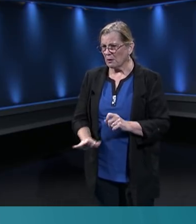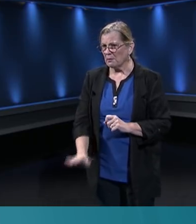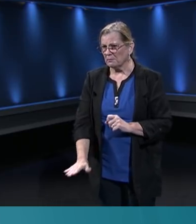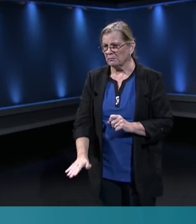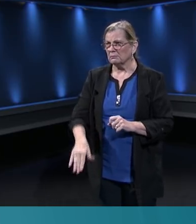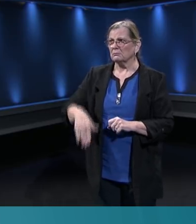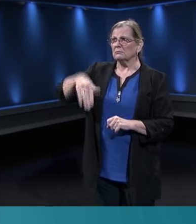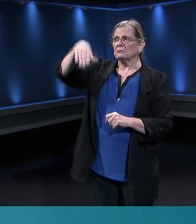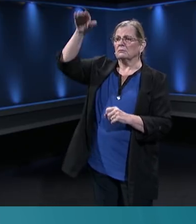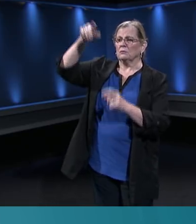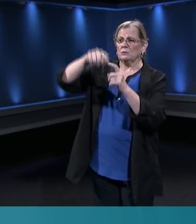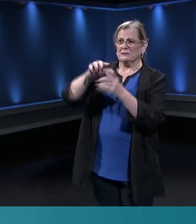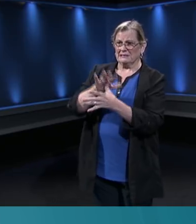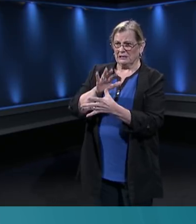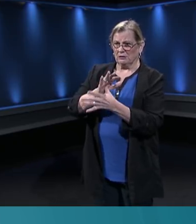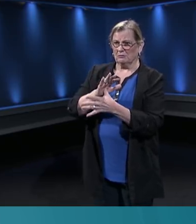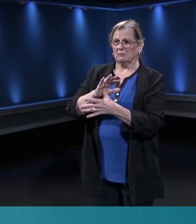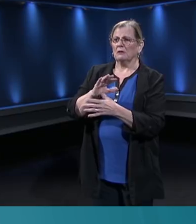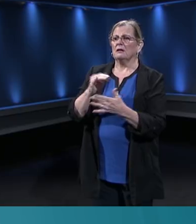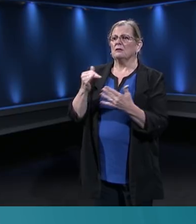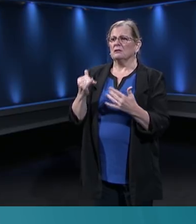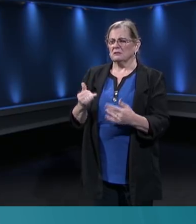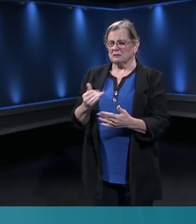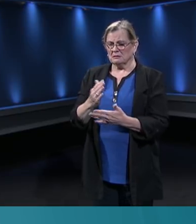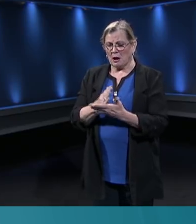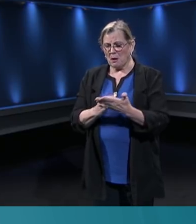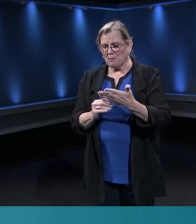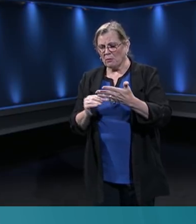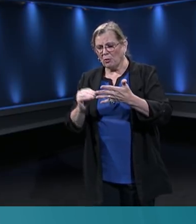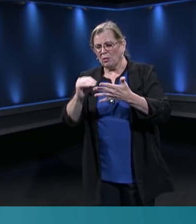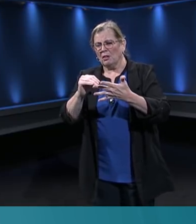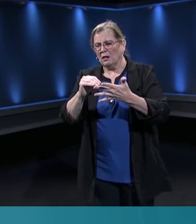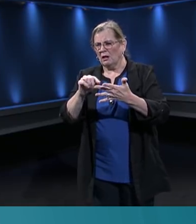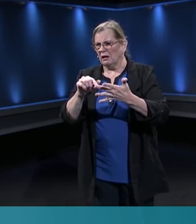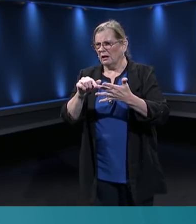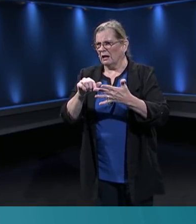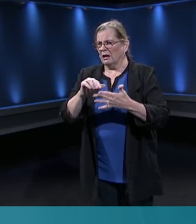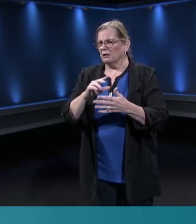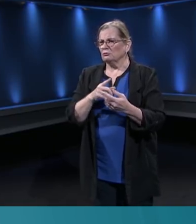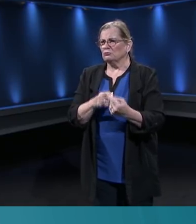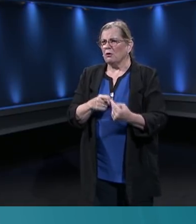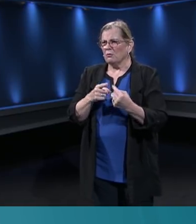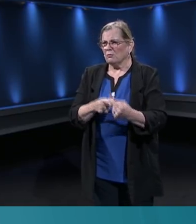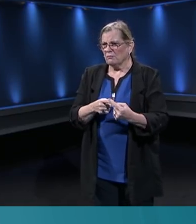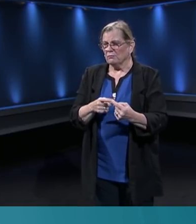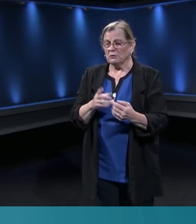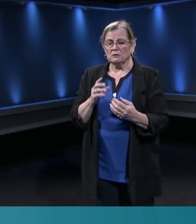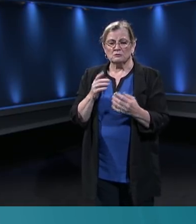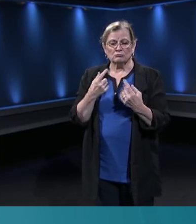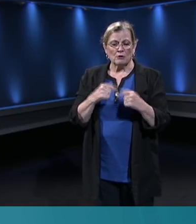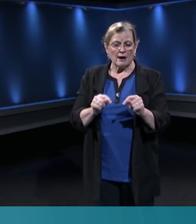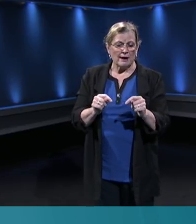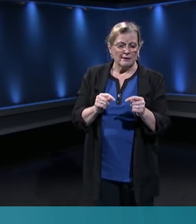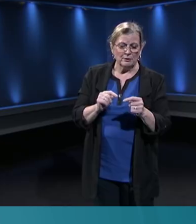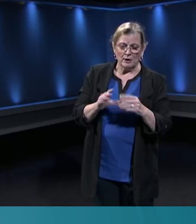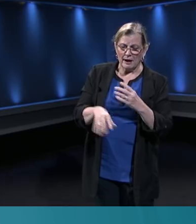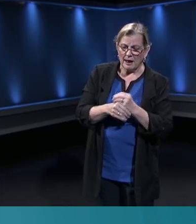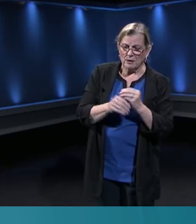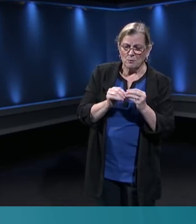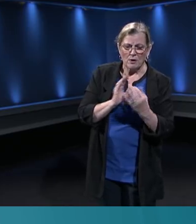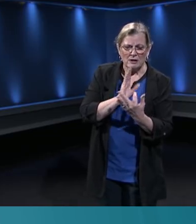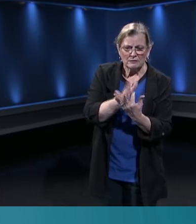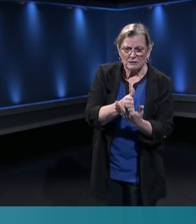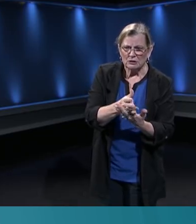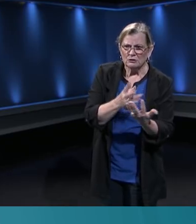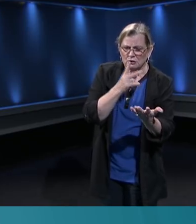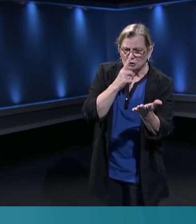still struggling a little bit more, we see that they might need higher levels of intervention, and maybe it's due to a mental health challenge that